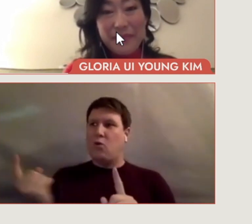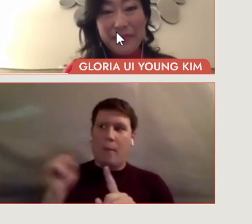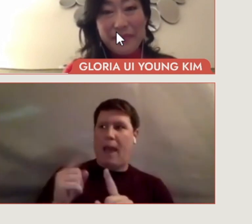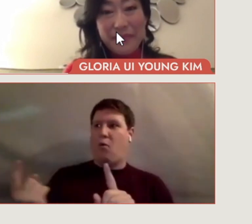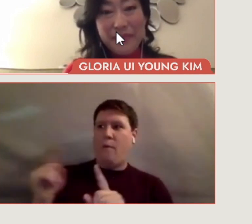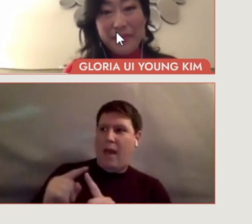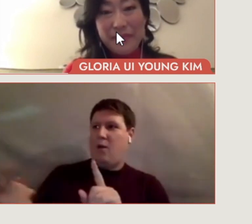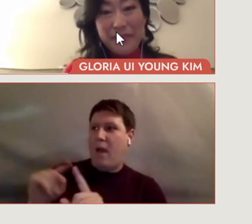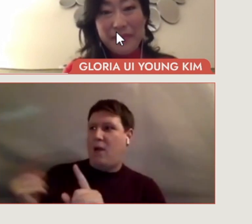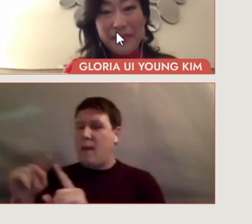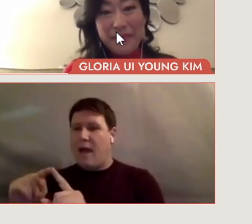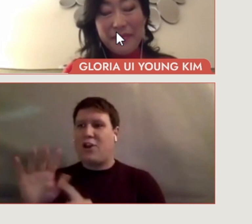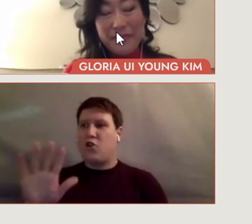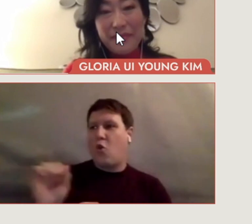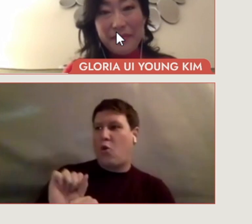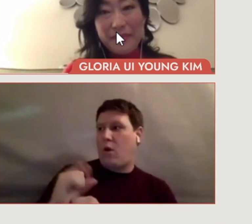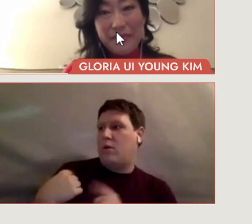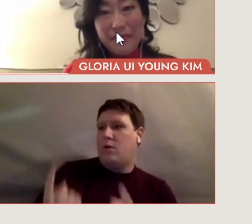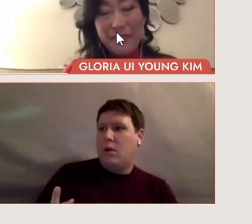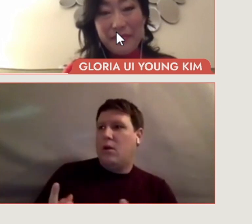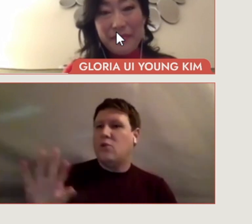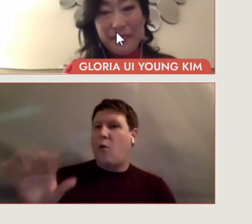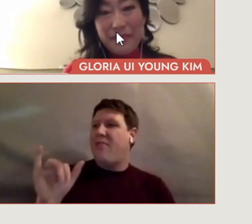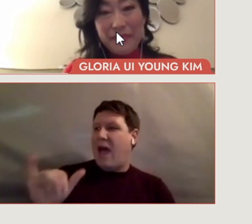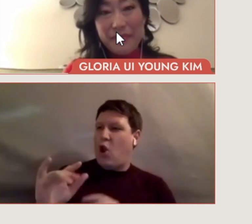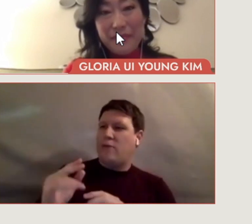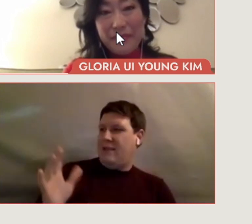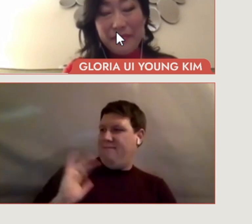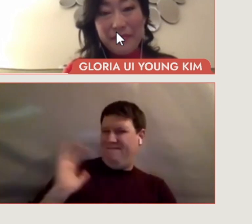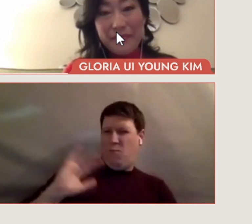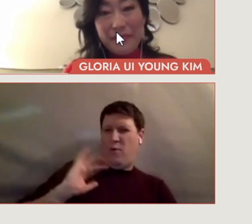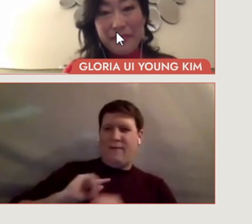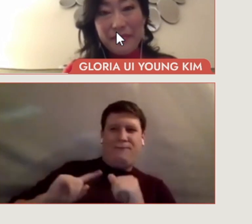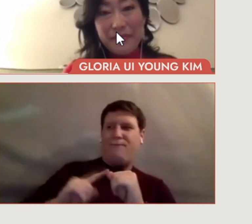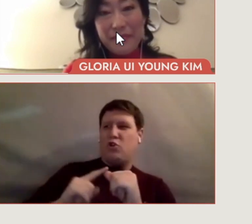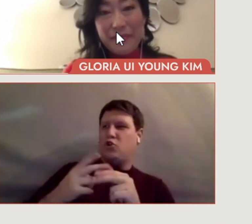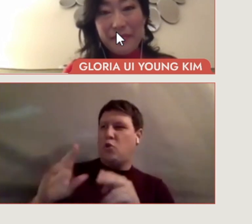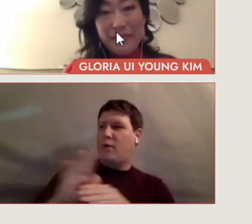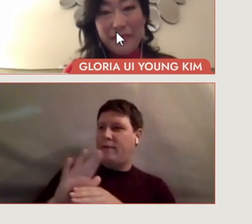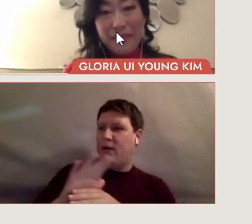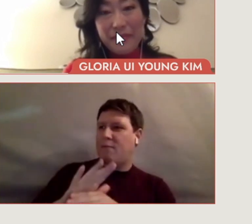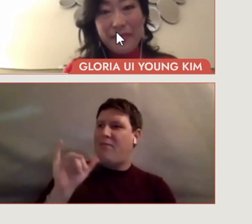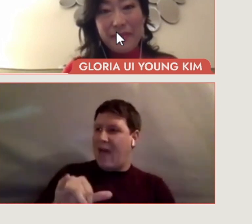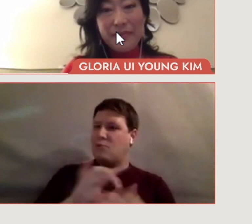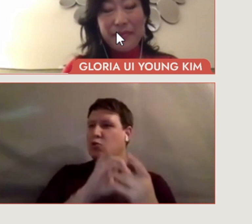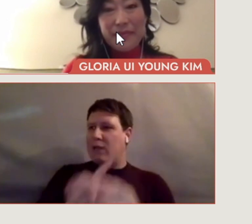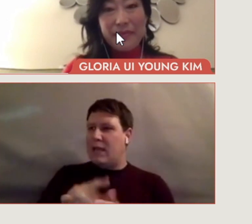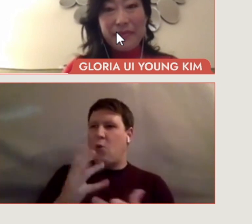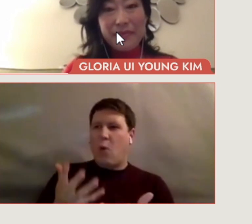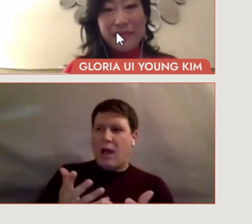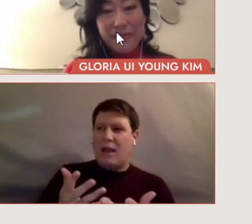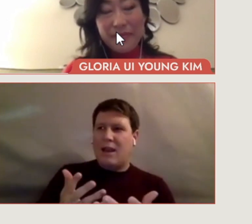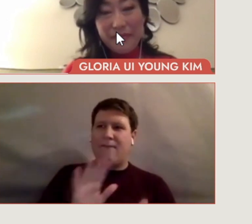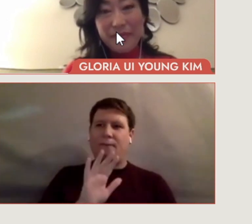saying about when in the original short that it sounded like that short was told from Mona's